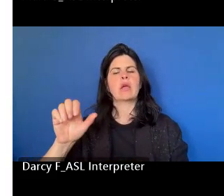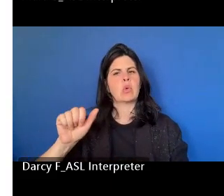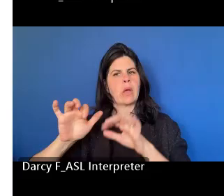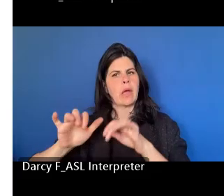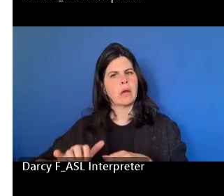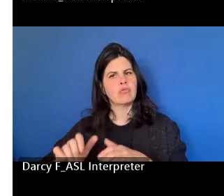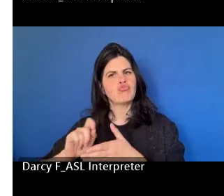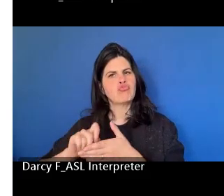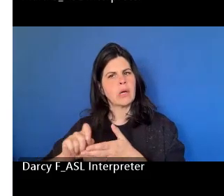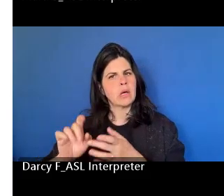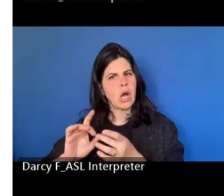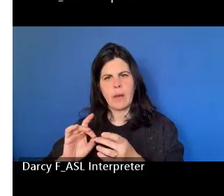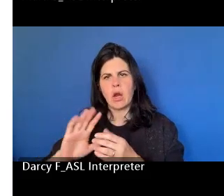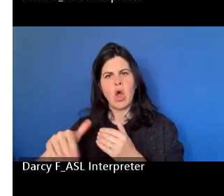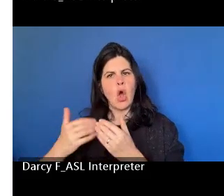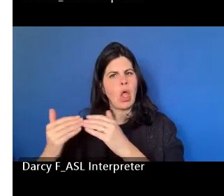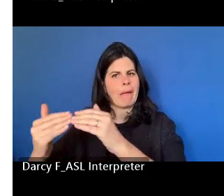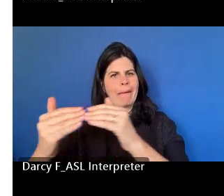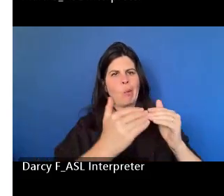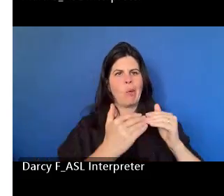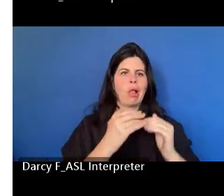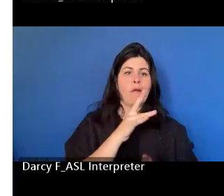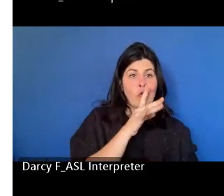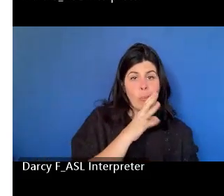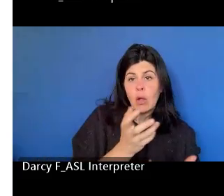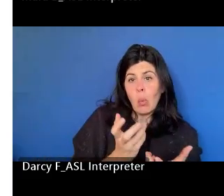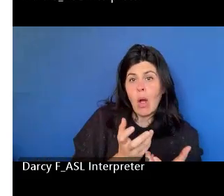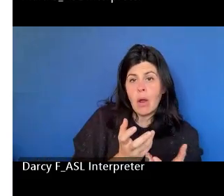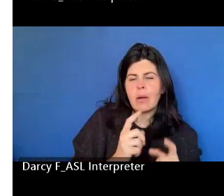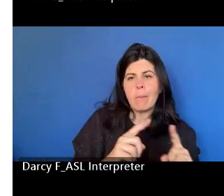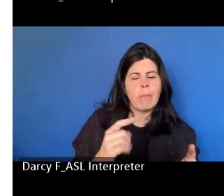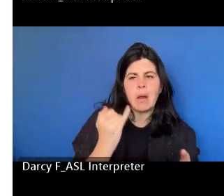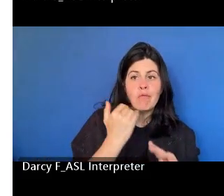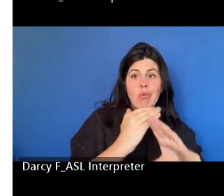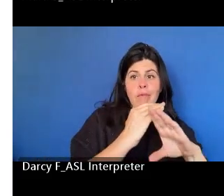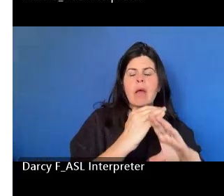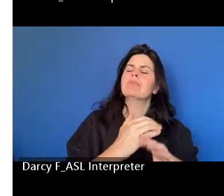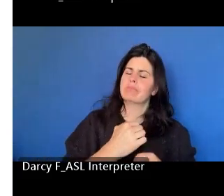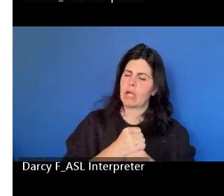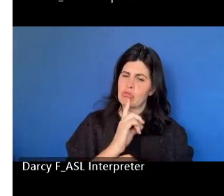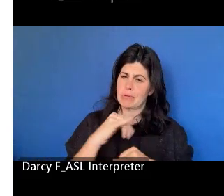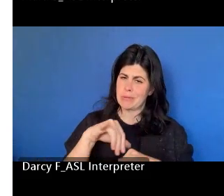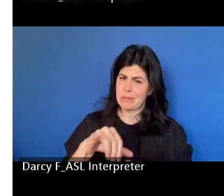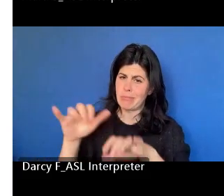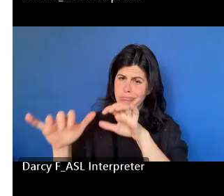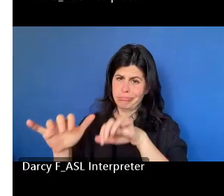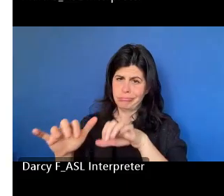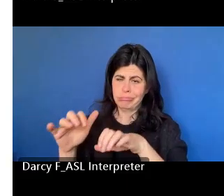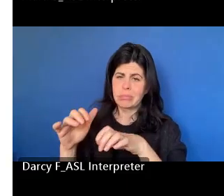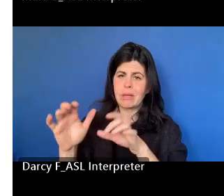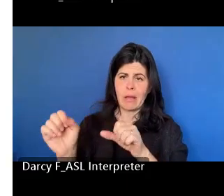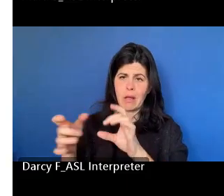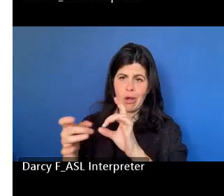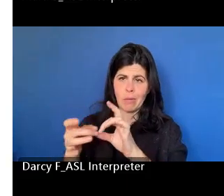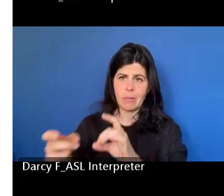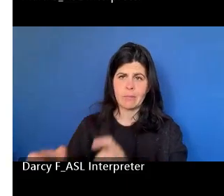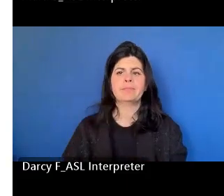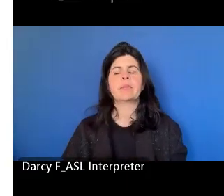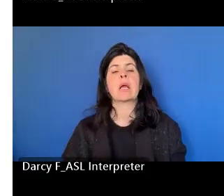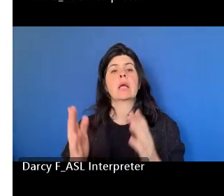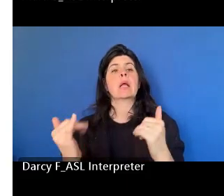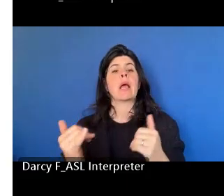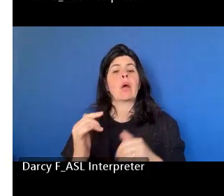Obviously, we'd love to hear from you verbally, but if there's something that's preventing that, we want to make sure you still have the opportunity to make a comment. All right, we're going to